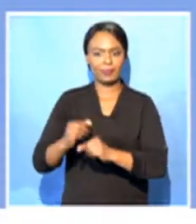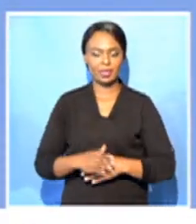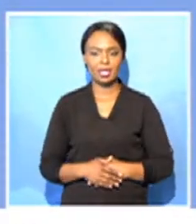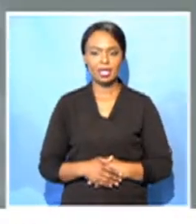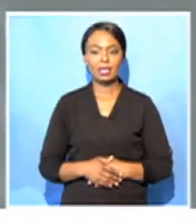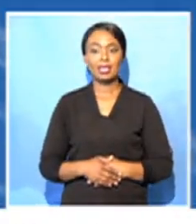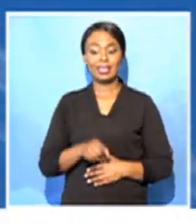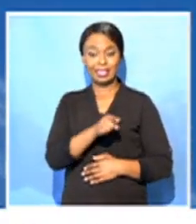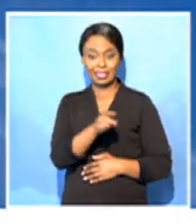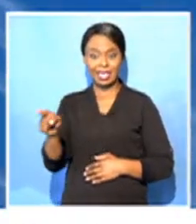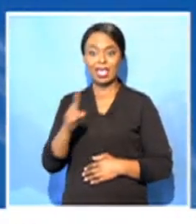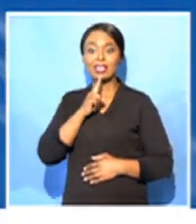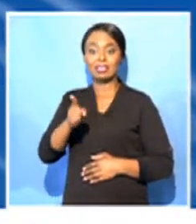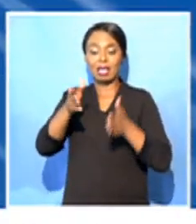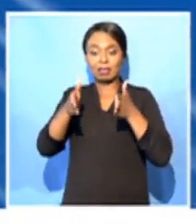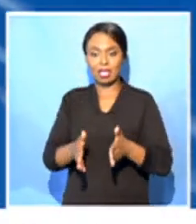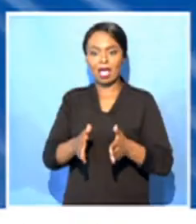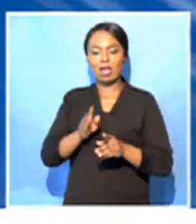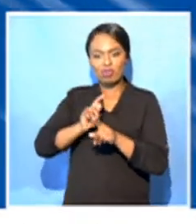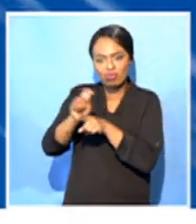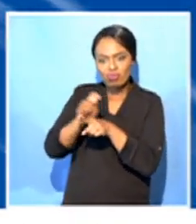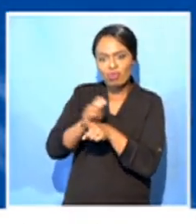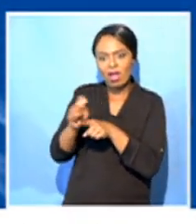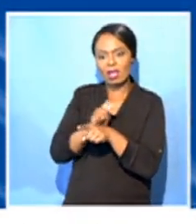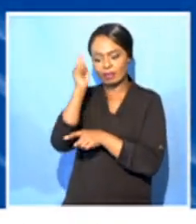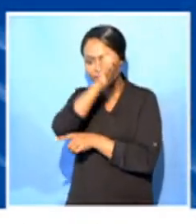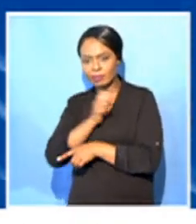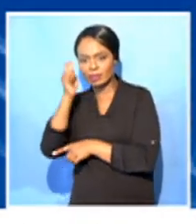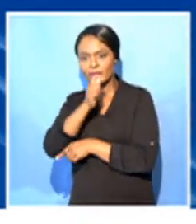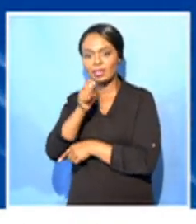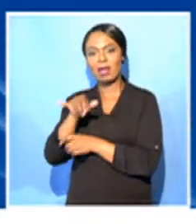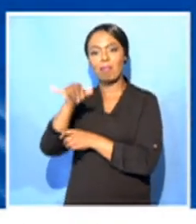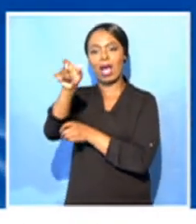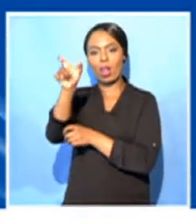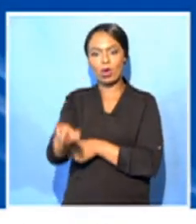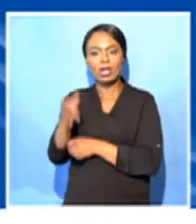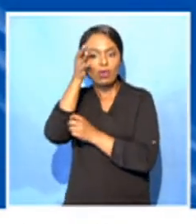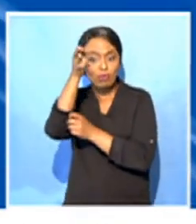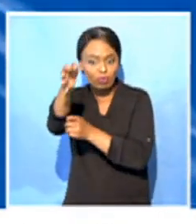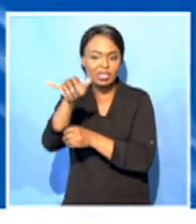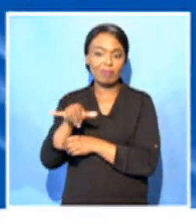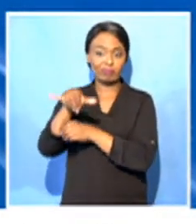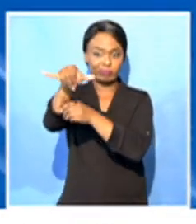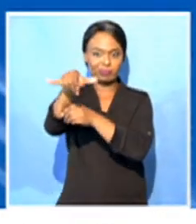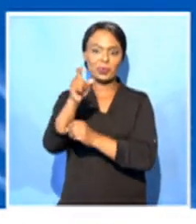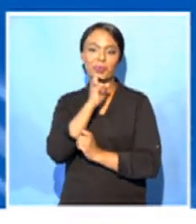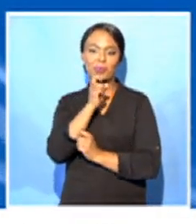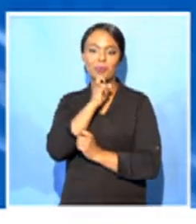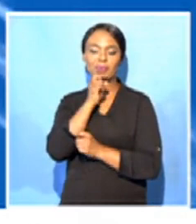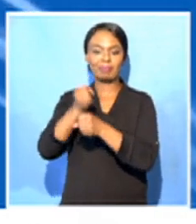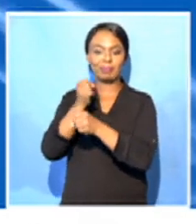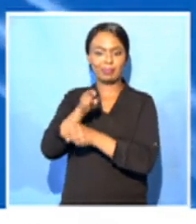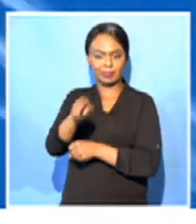These instructors train the pilots who will become the future Hawk and Gripen